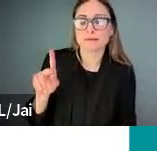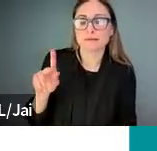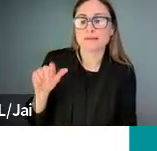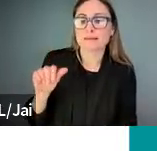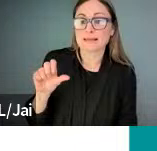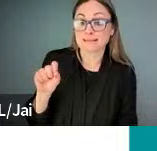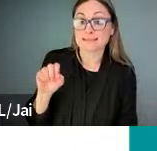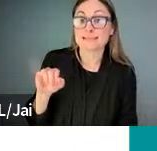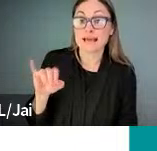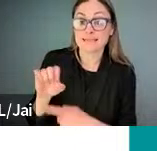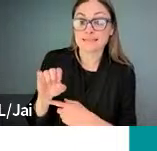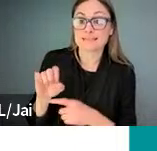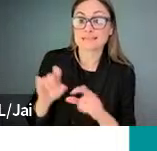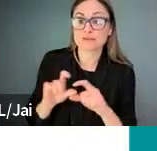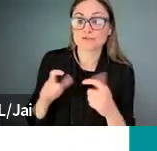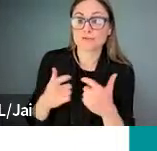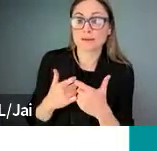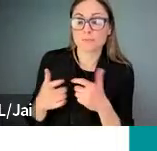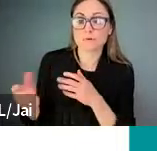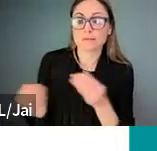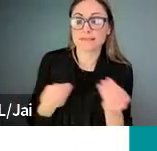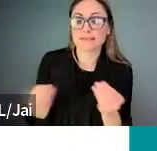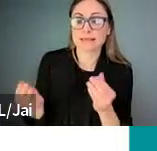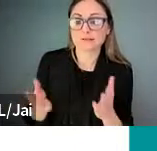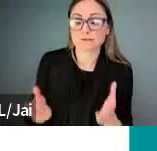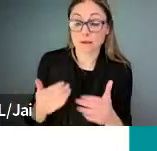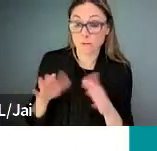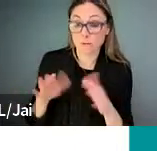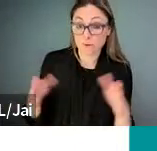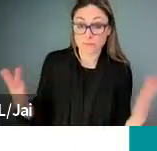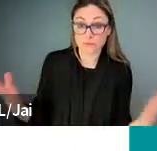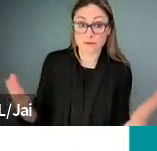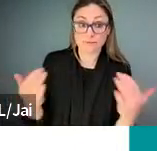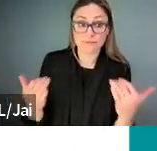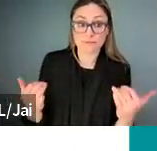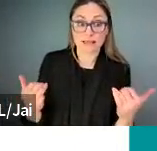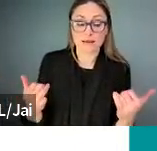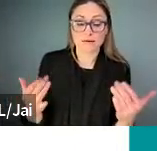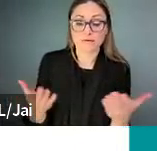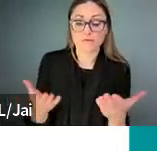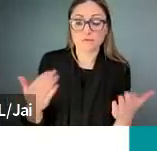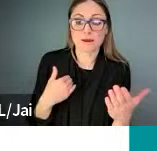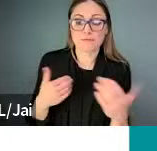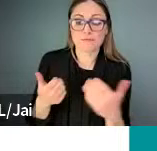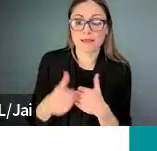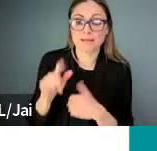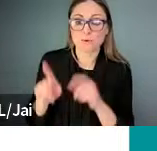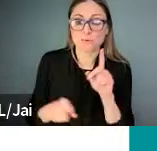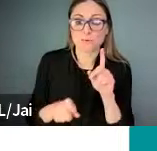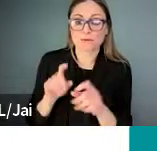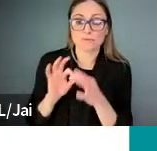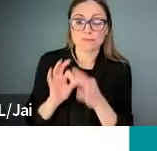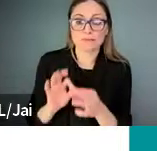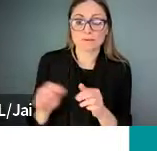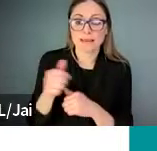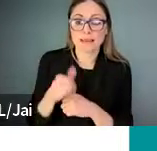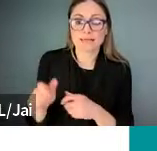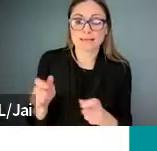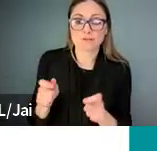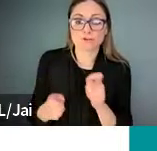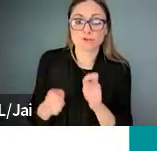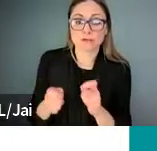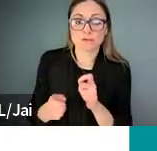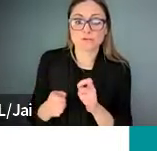liaison for the IBR program. And I'd like to open it up now for if you all have any questions about any of the changes